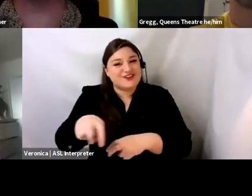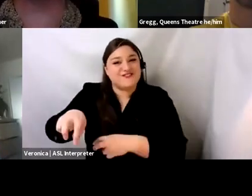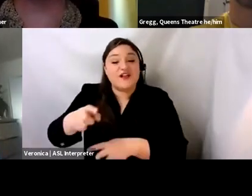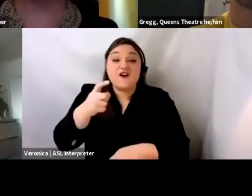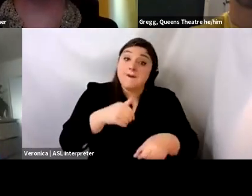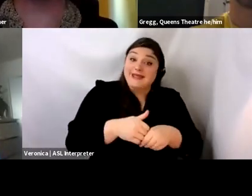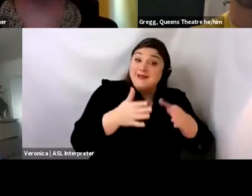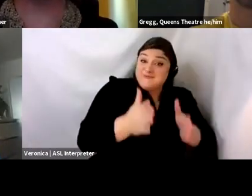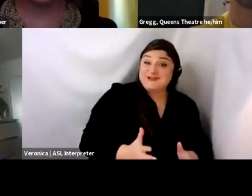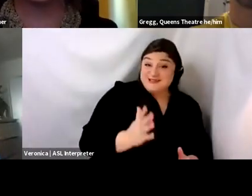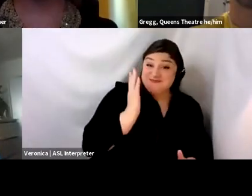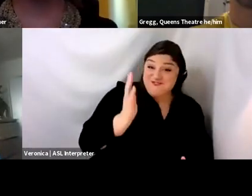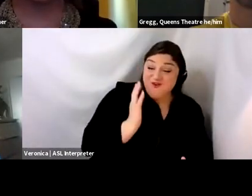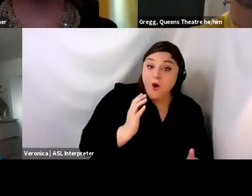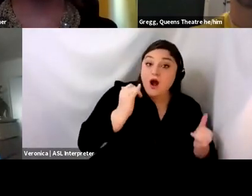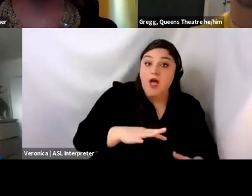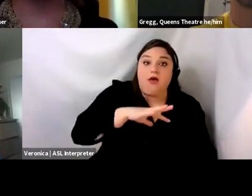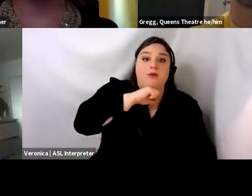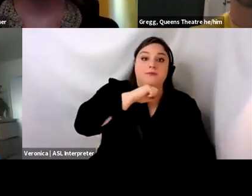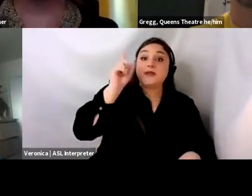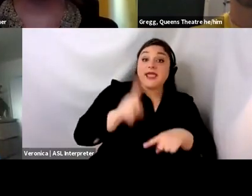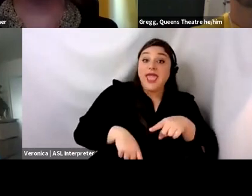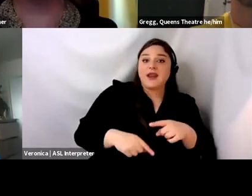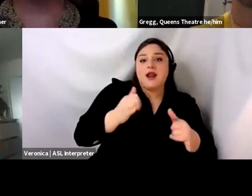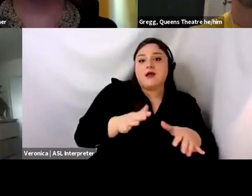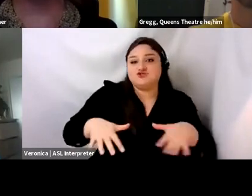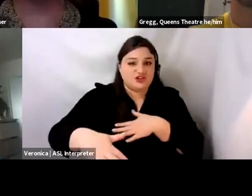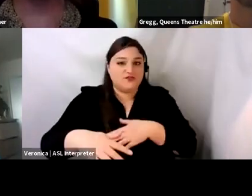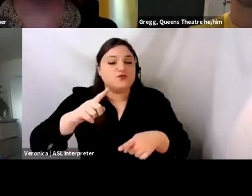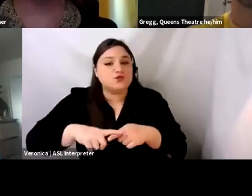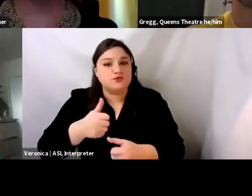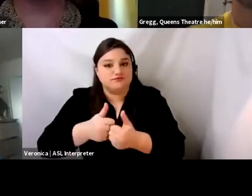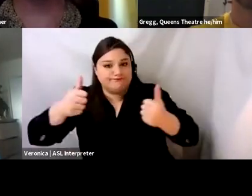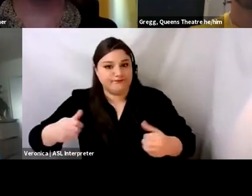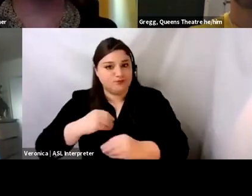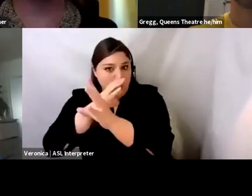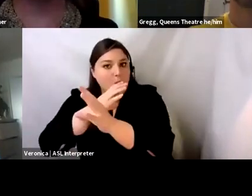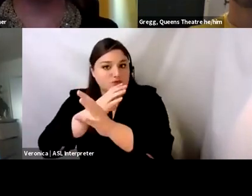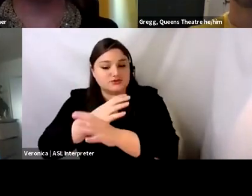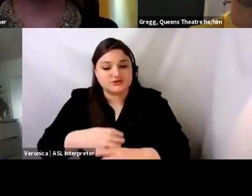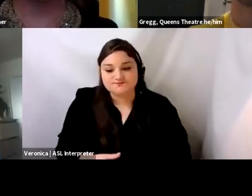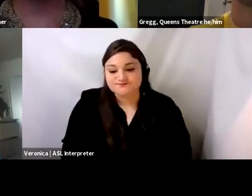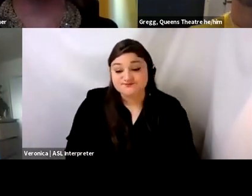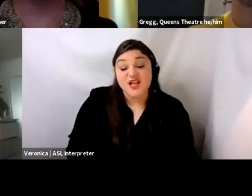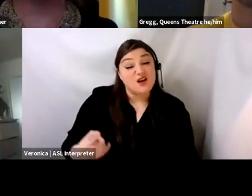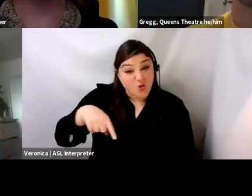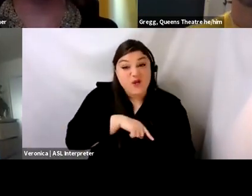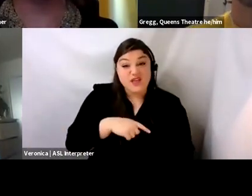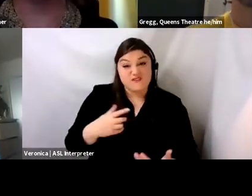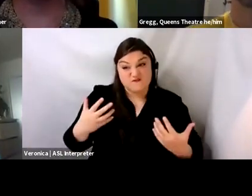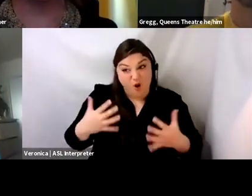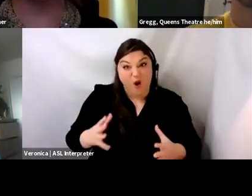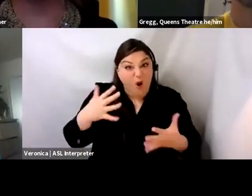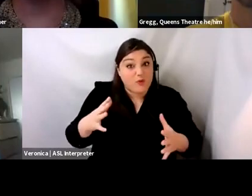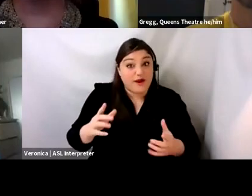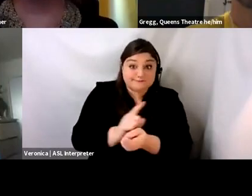So I've been really, really lucky to talk to, you know, dozens of different organizations in the New York